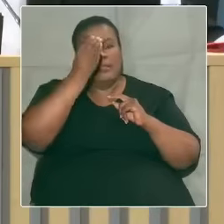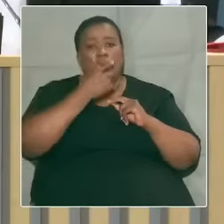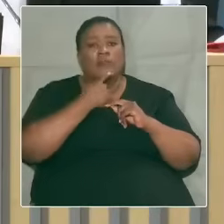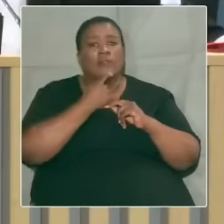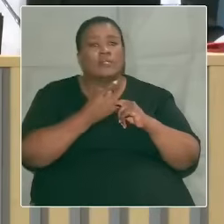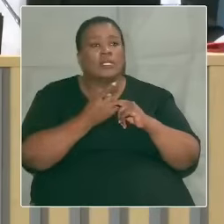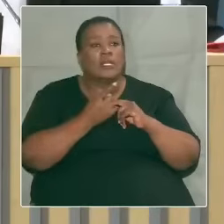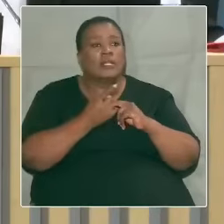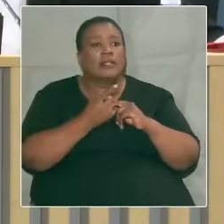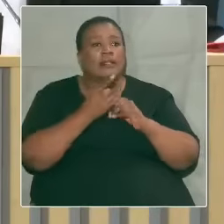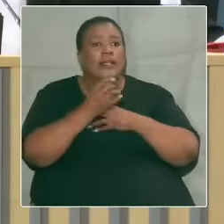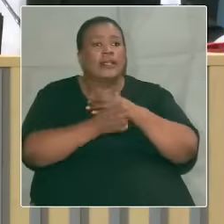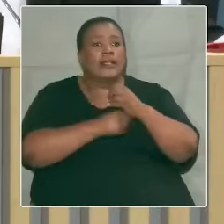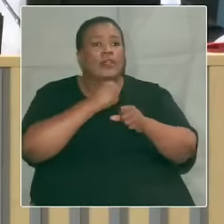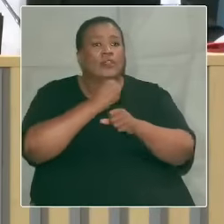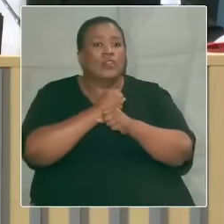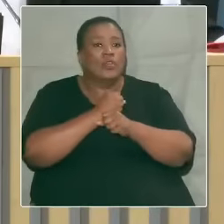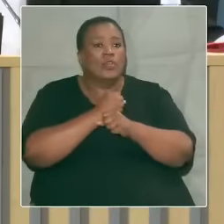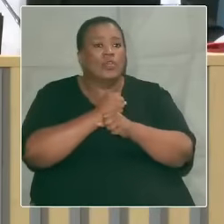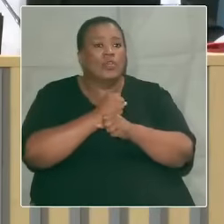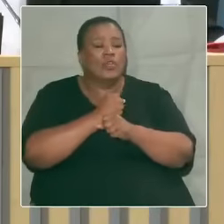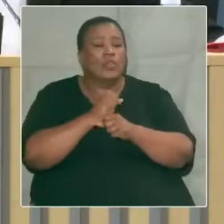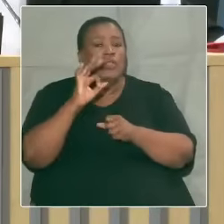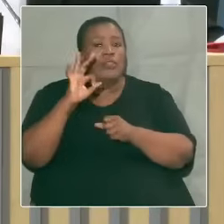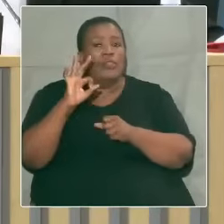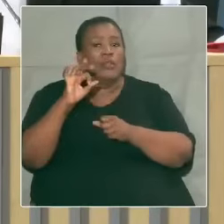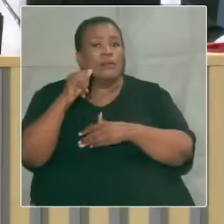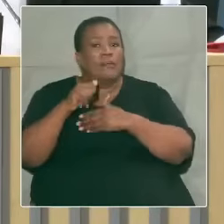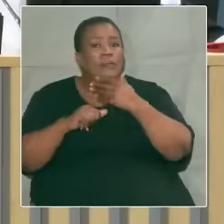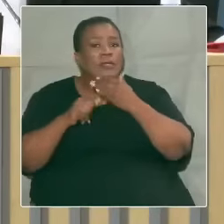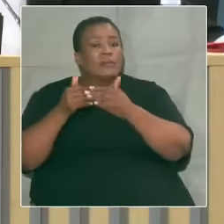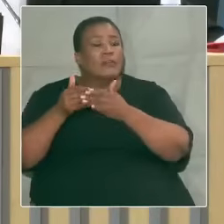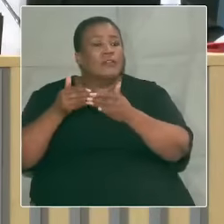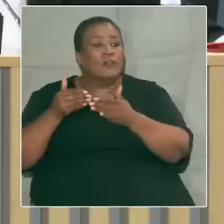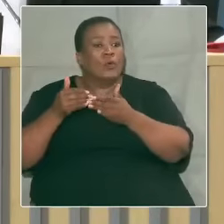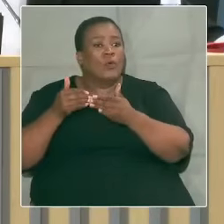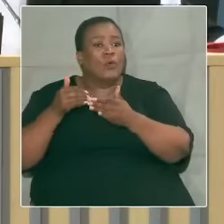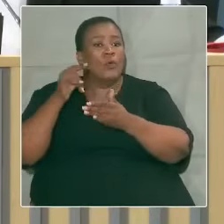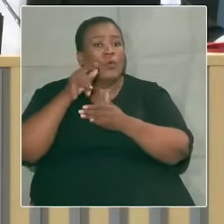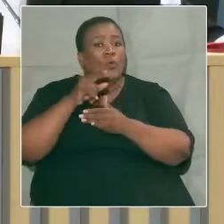year, 3 months before the disbandment